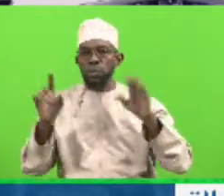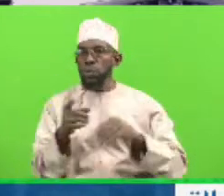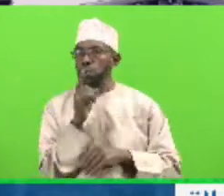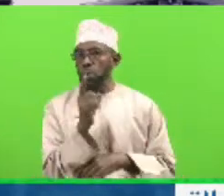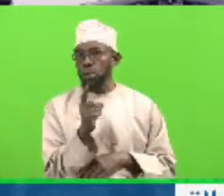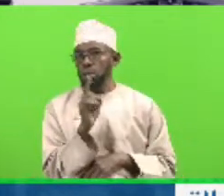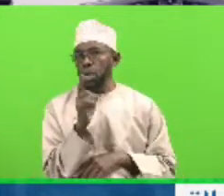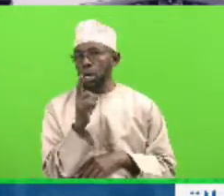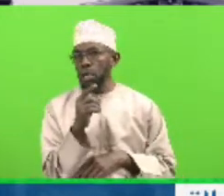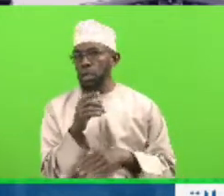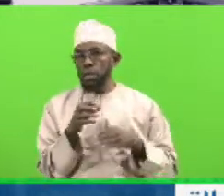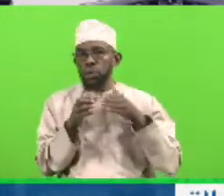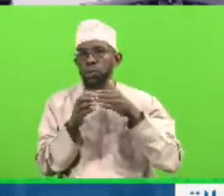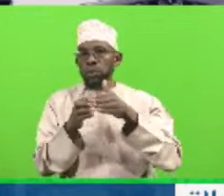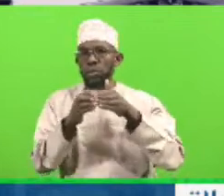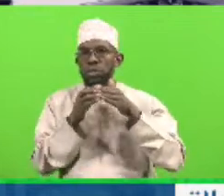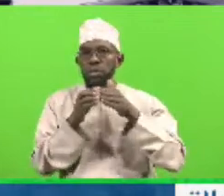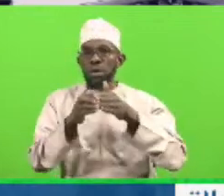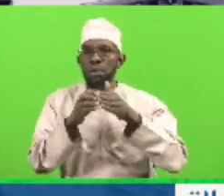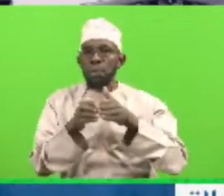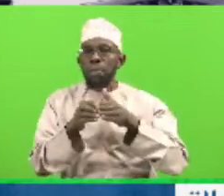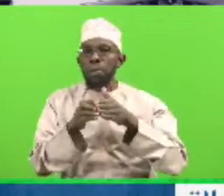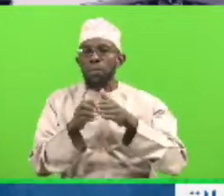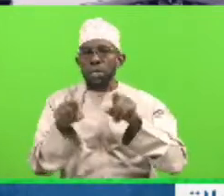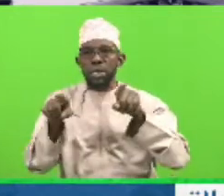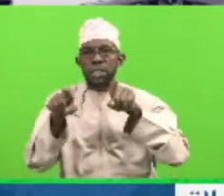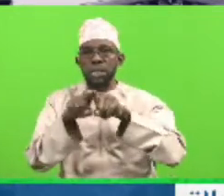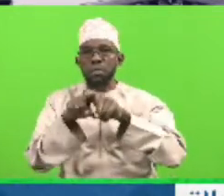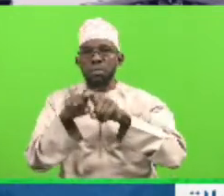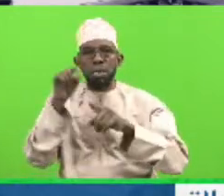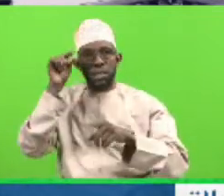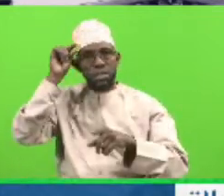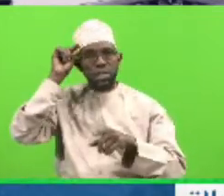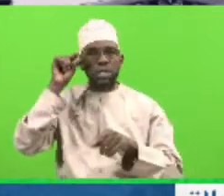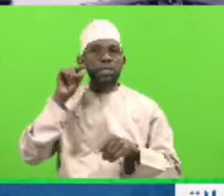condemns sexual relations with the same gender.